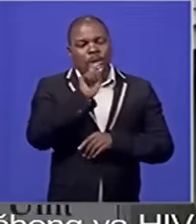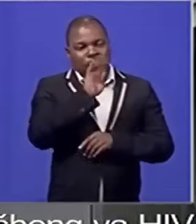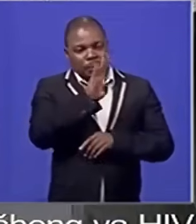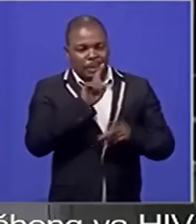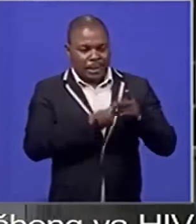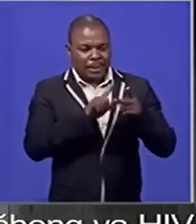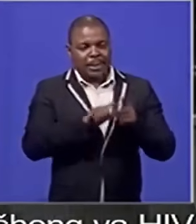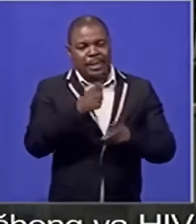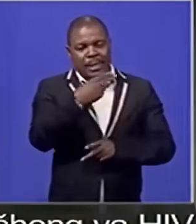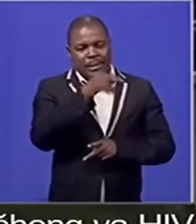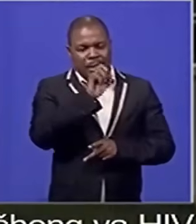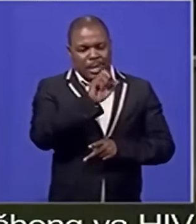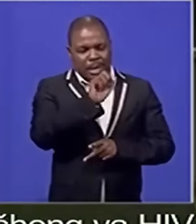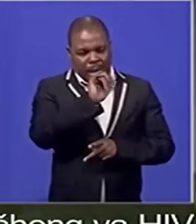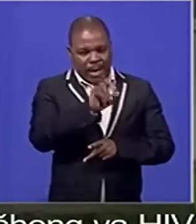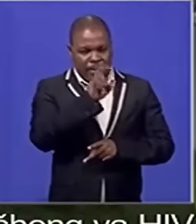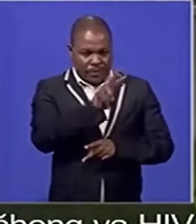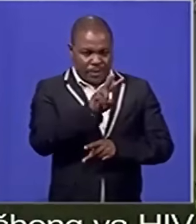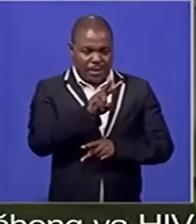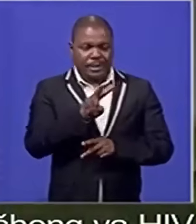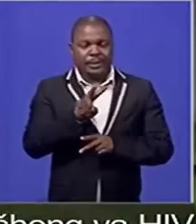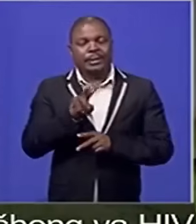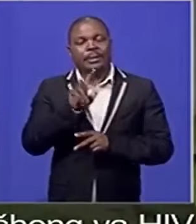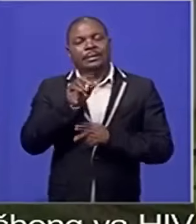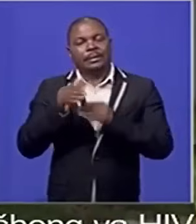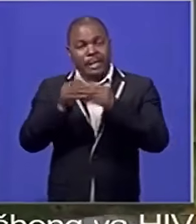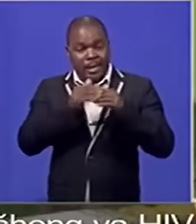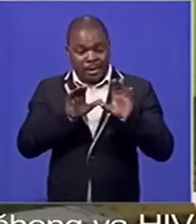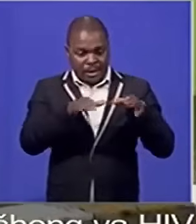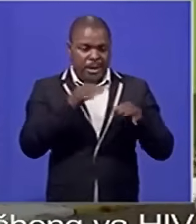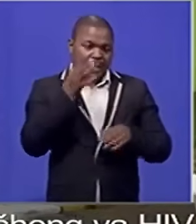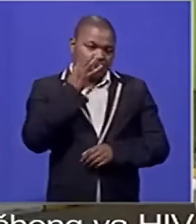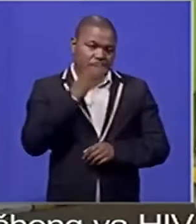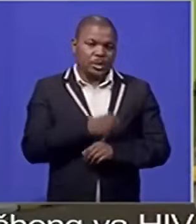TB HIV TB Care batho ba fetang dikete di le